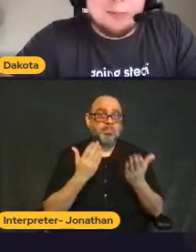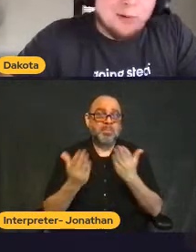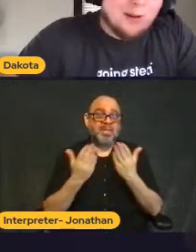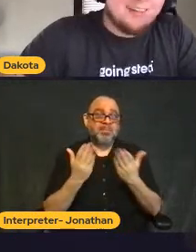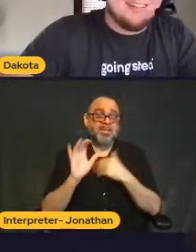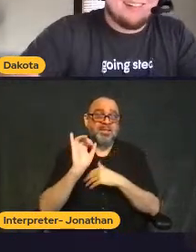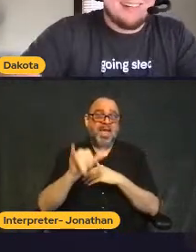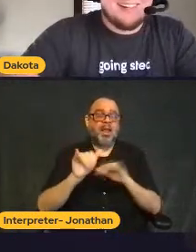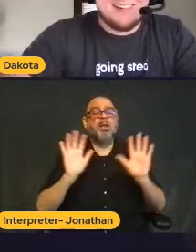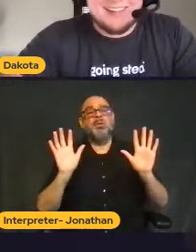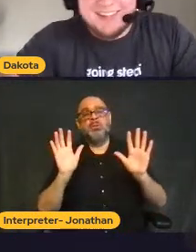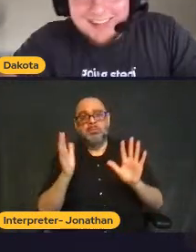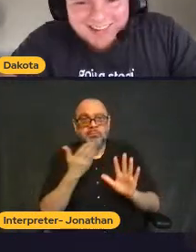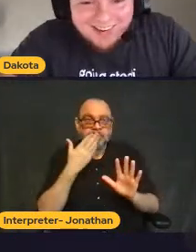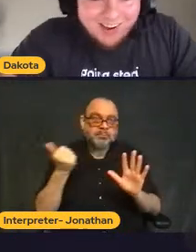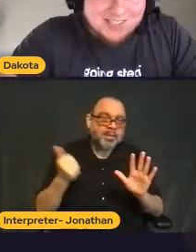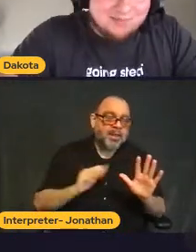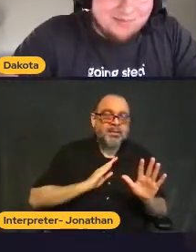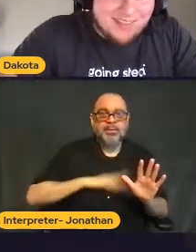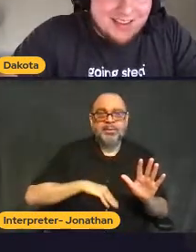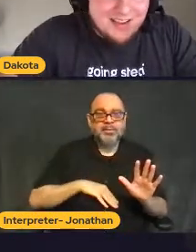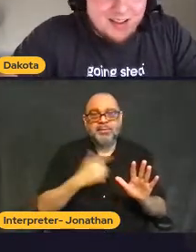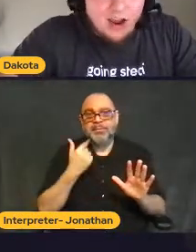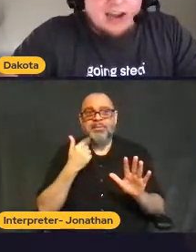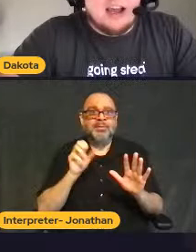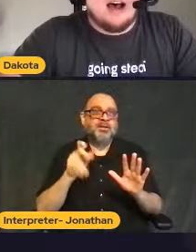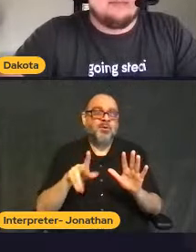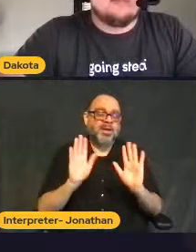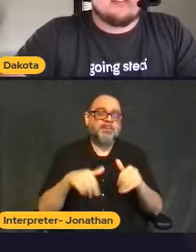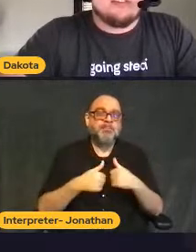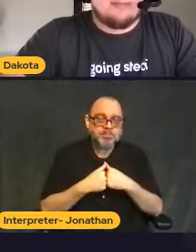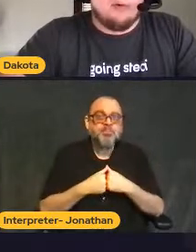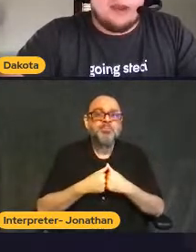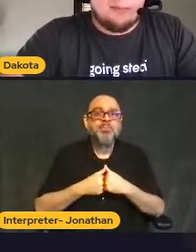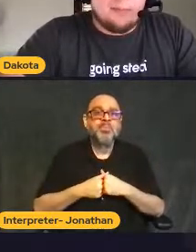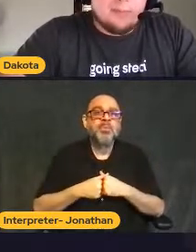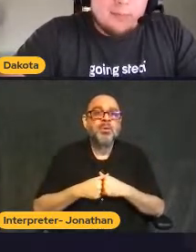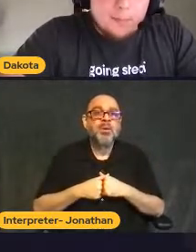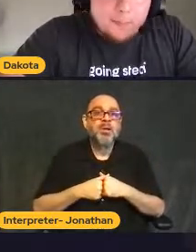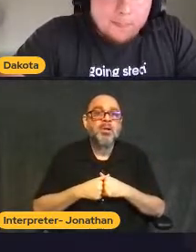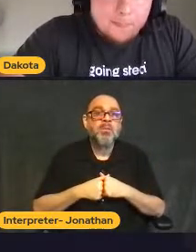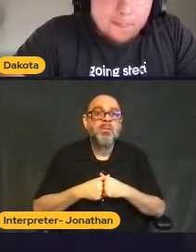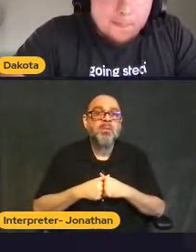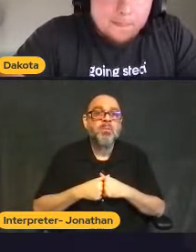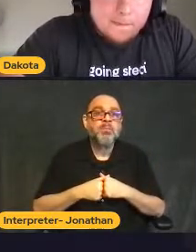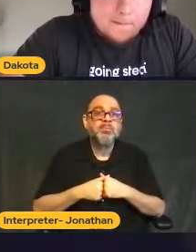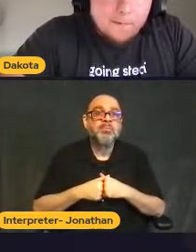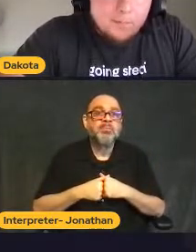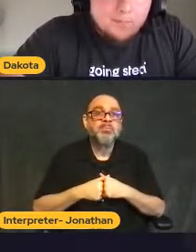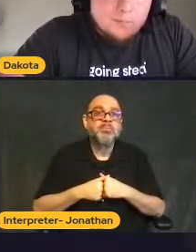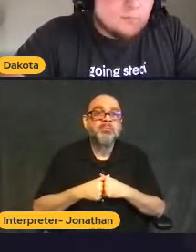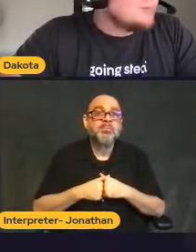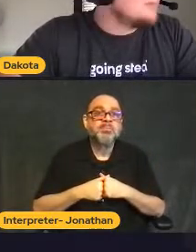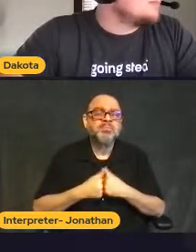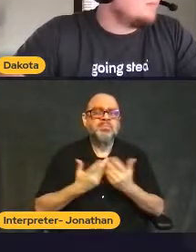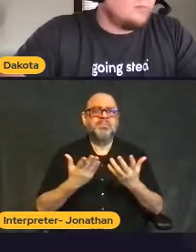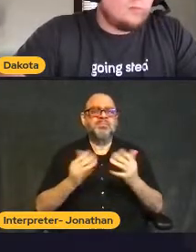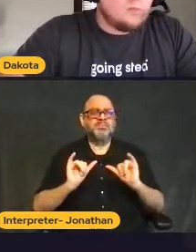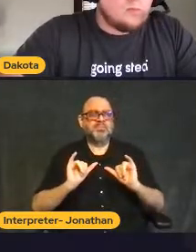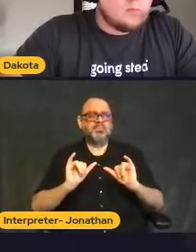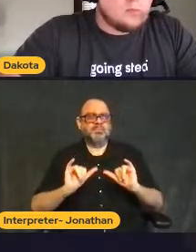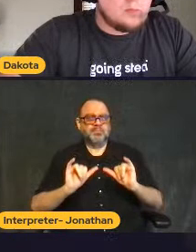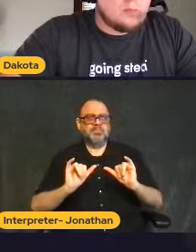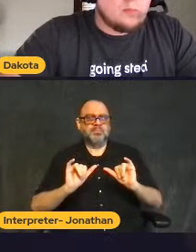There we go. Okay. Awesome. All right. So to that point, let